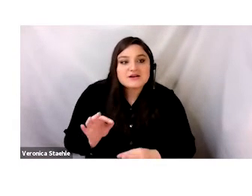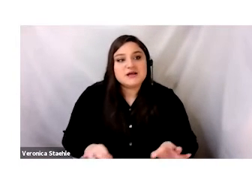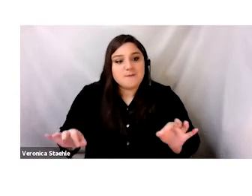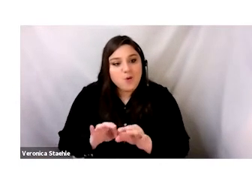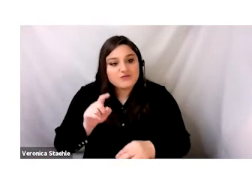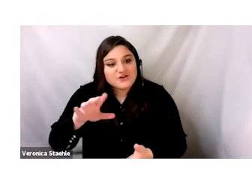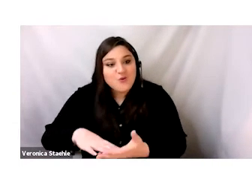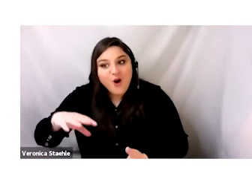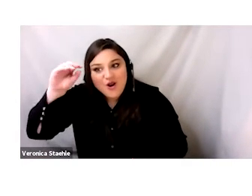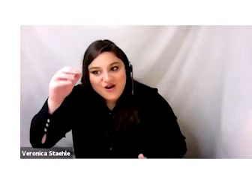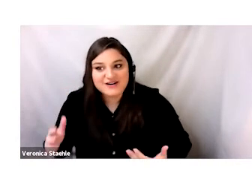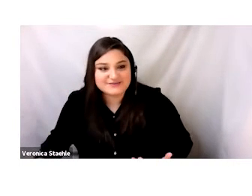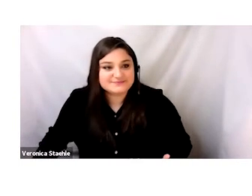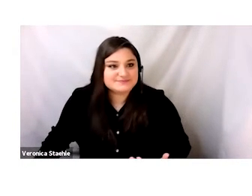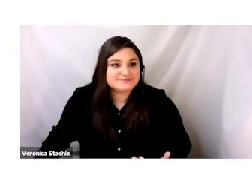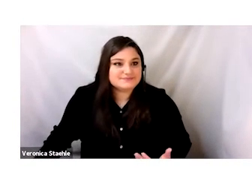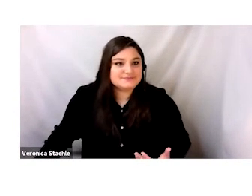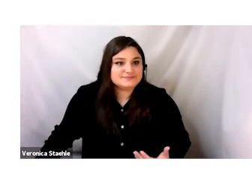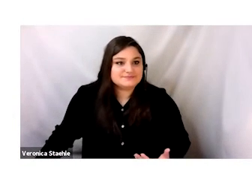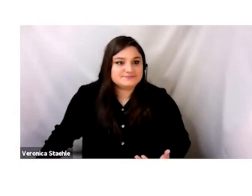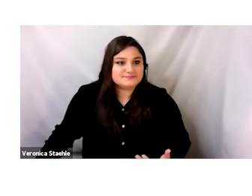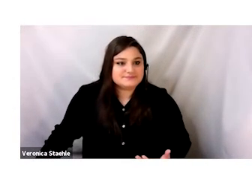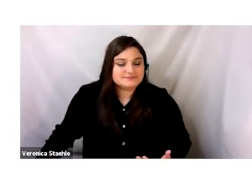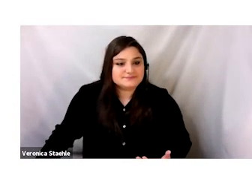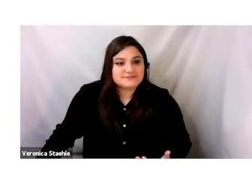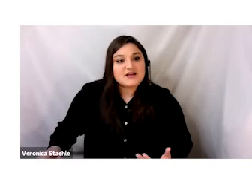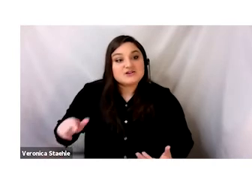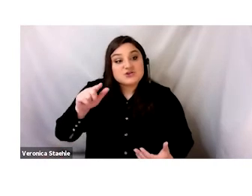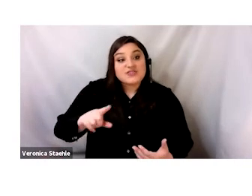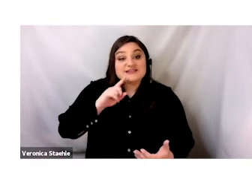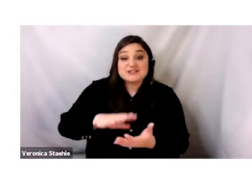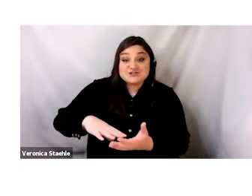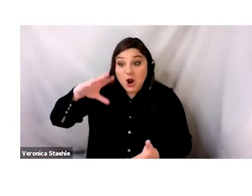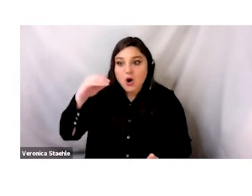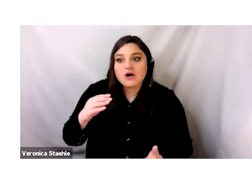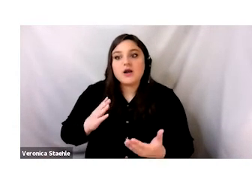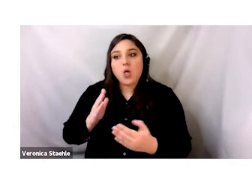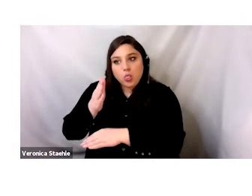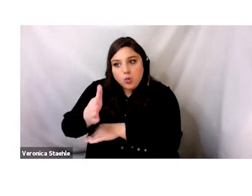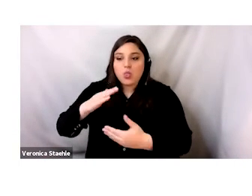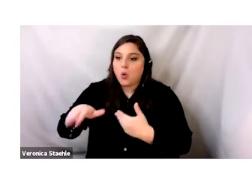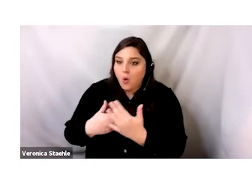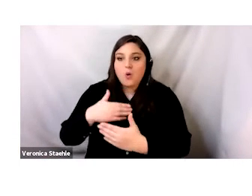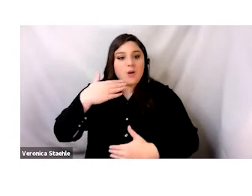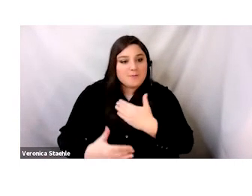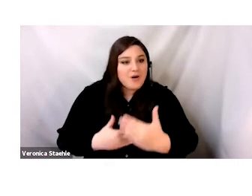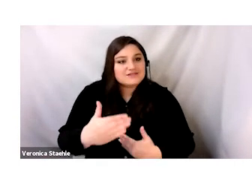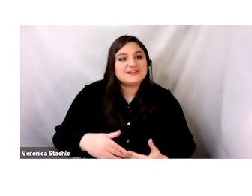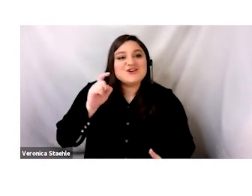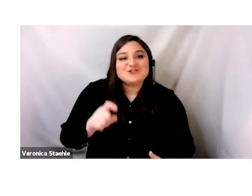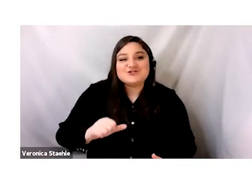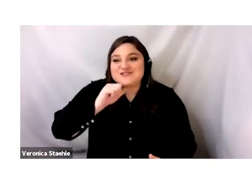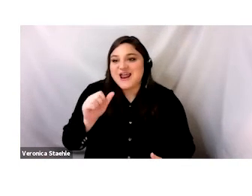that experience. And so testing and learning is across the process. And it should not just be, okay, did we